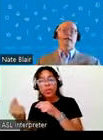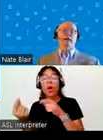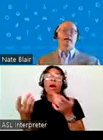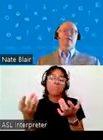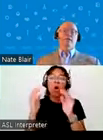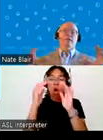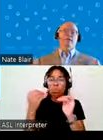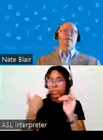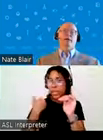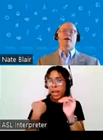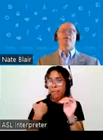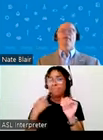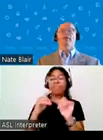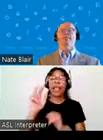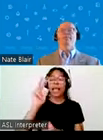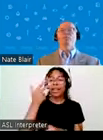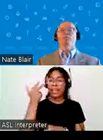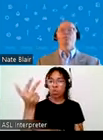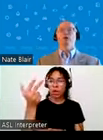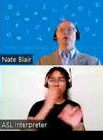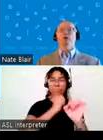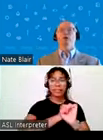even, and really thinking about